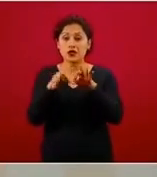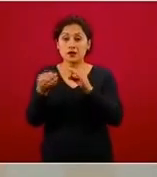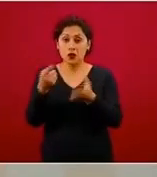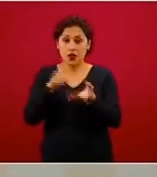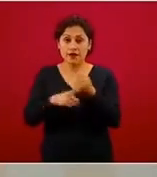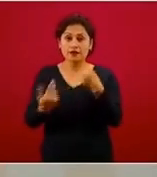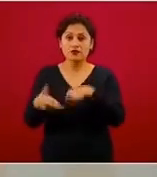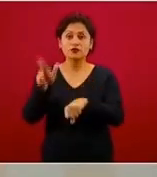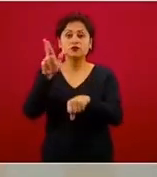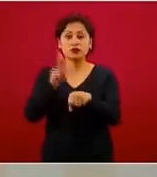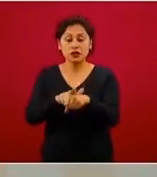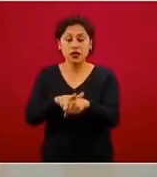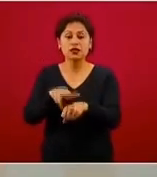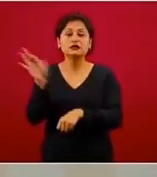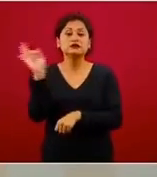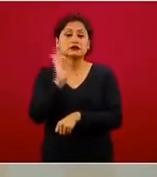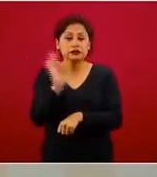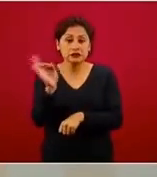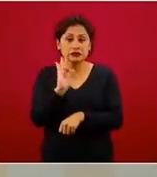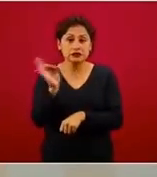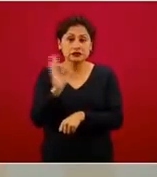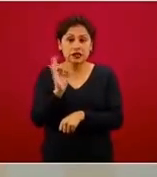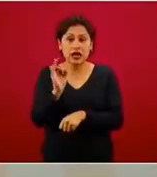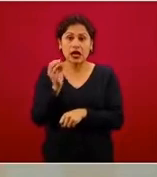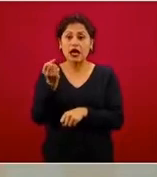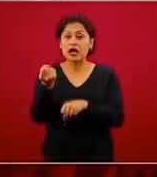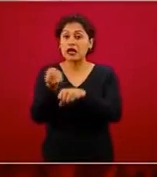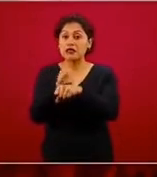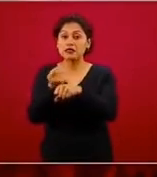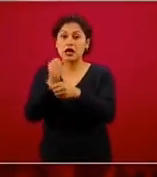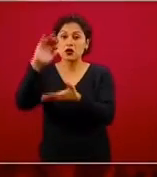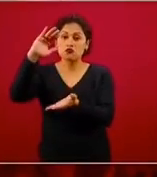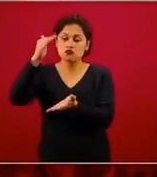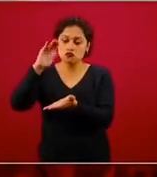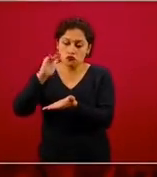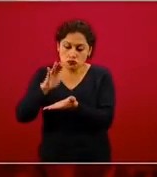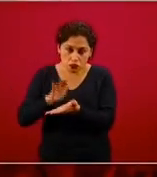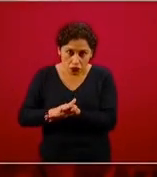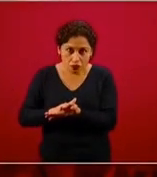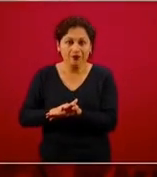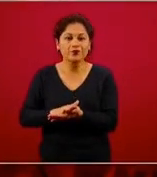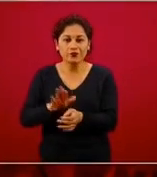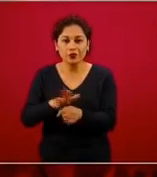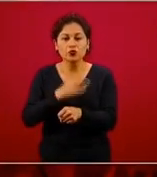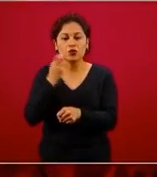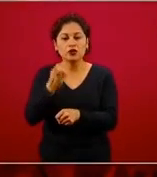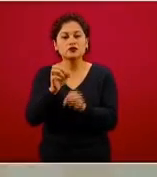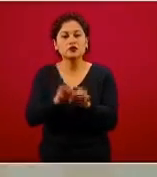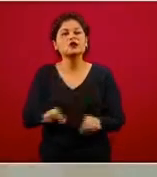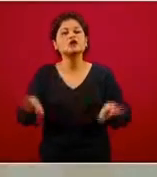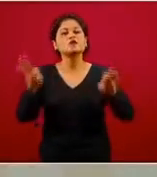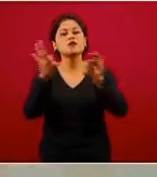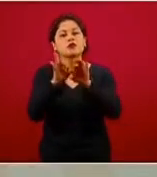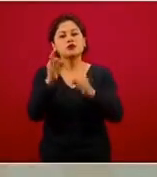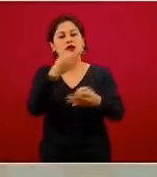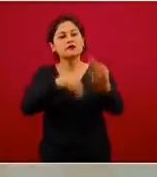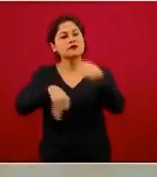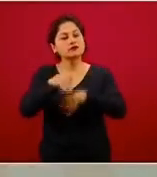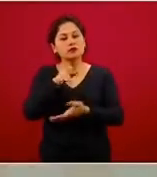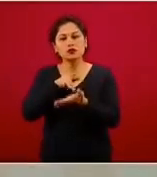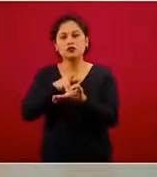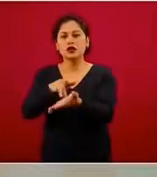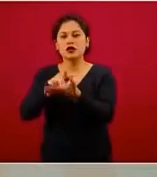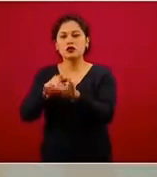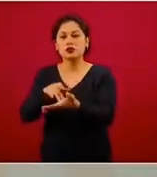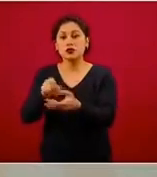of activities change, and of course, maybe there's less availability of blood. And it's very important for us to